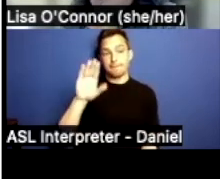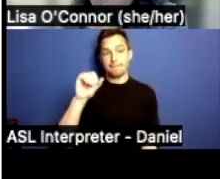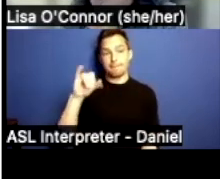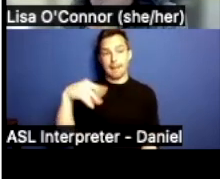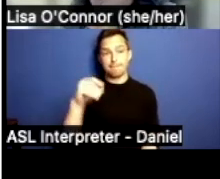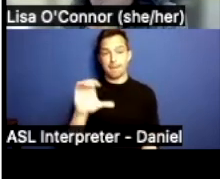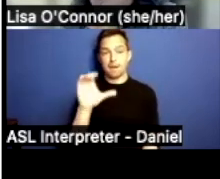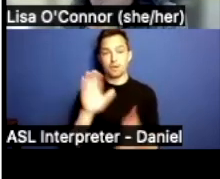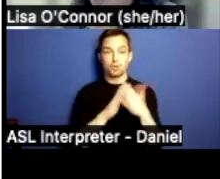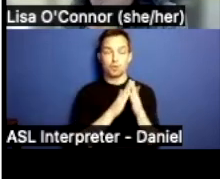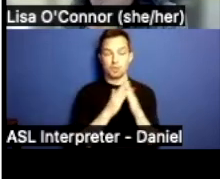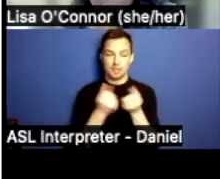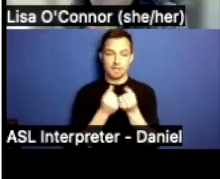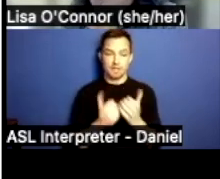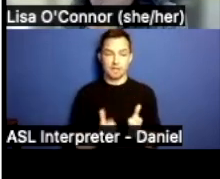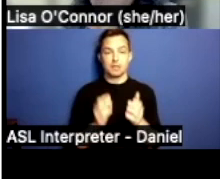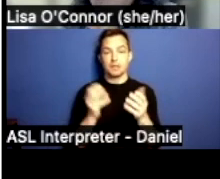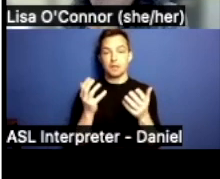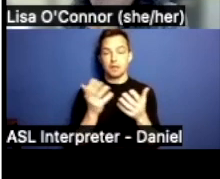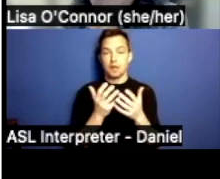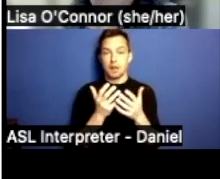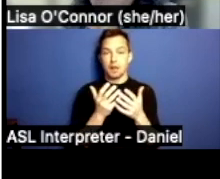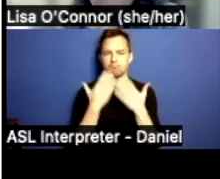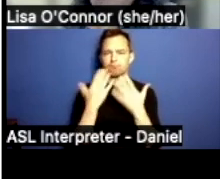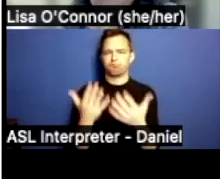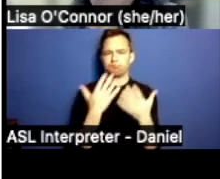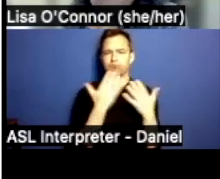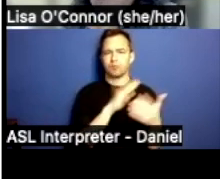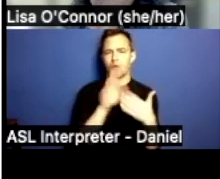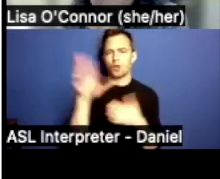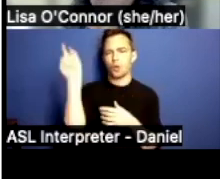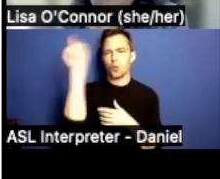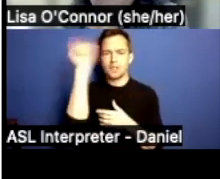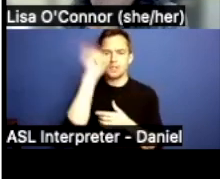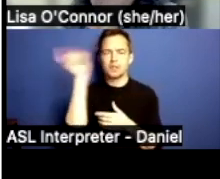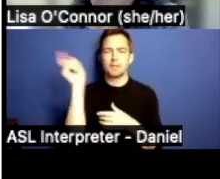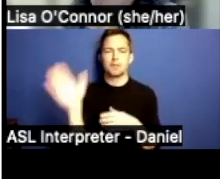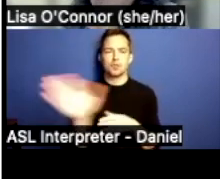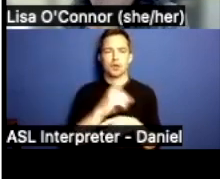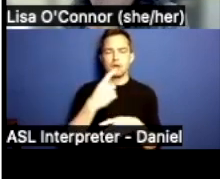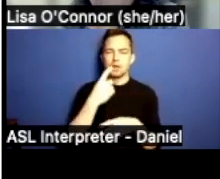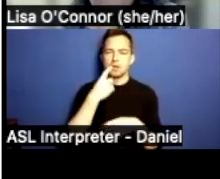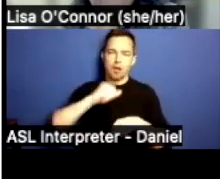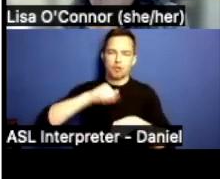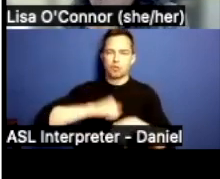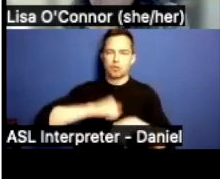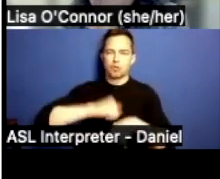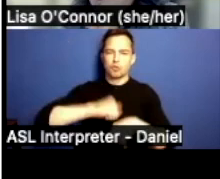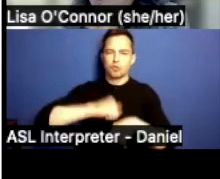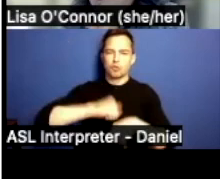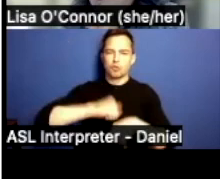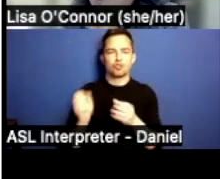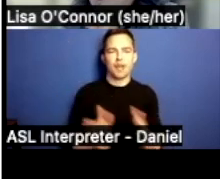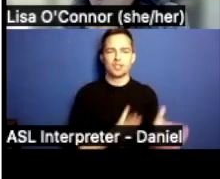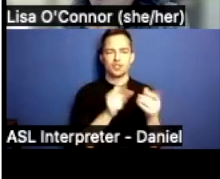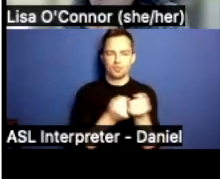and advocates. So much gratitude for all of your wisdom, for your concrete strategies to support